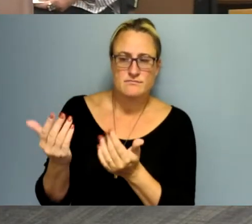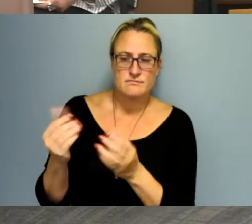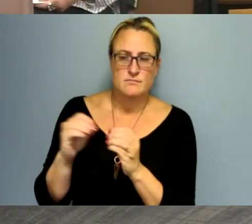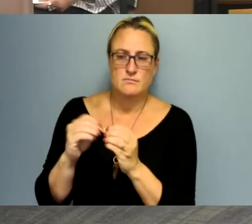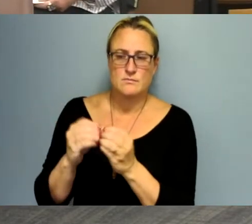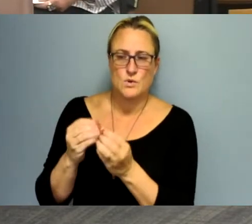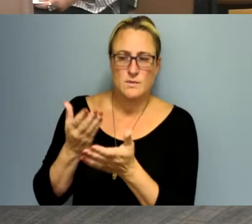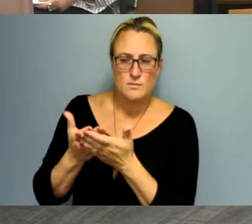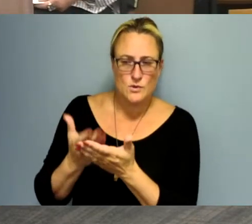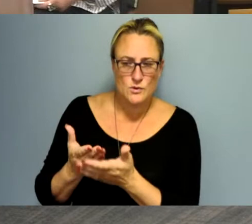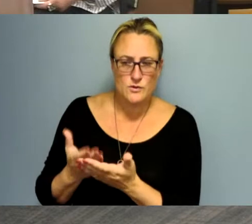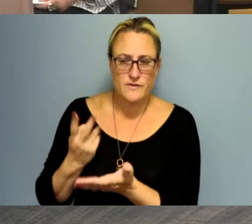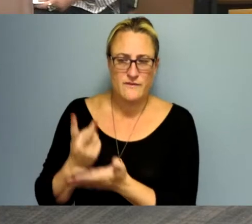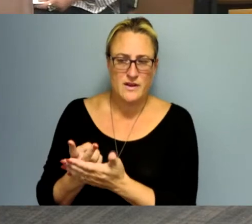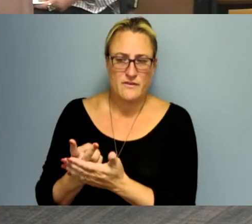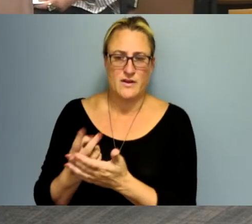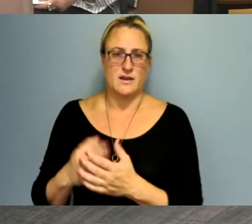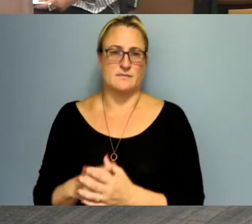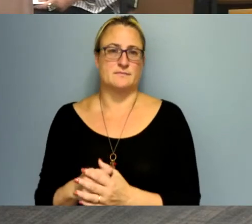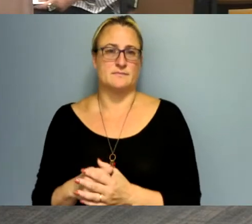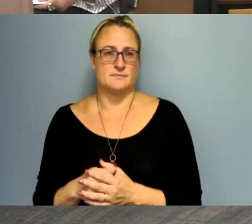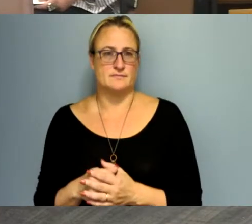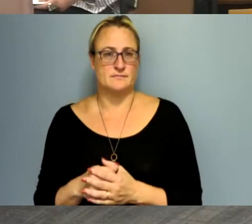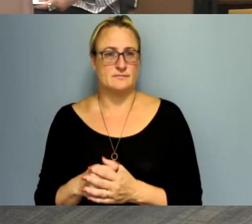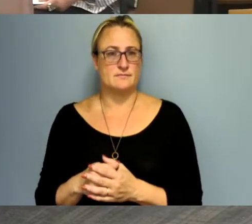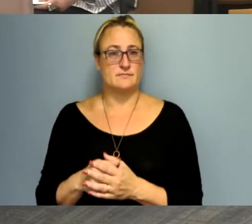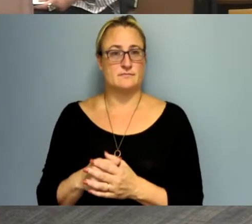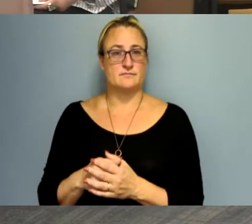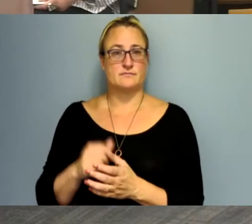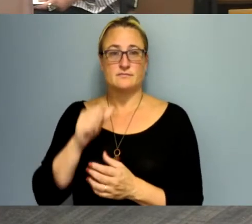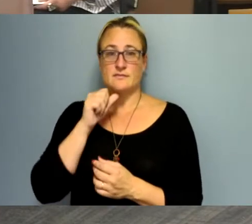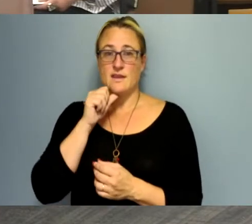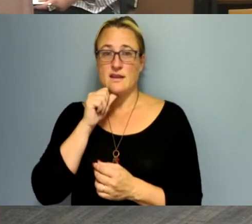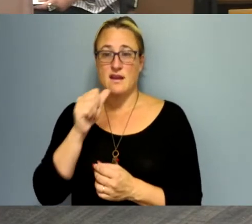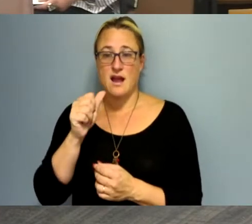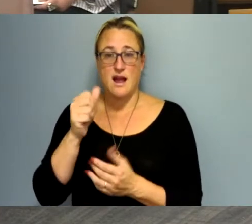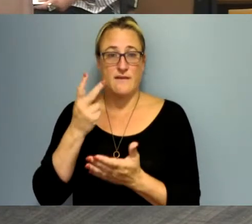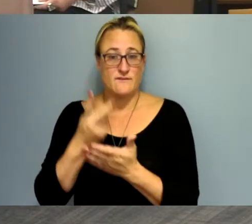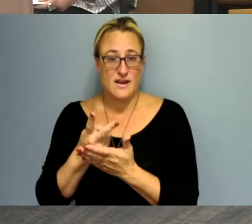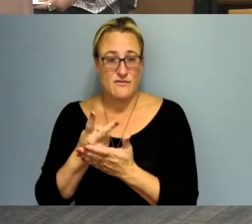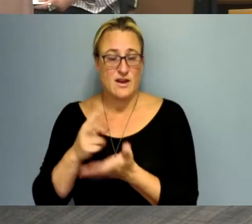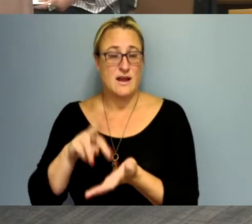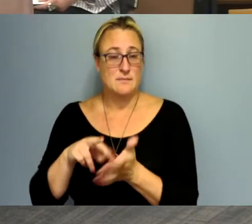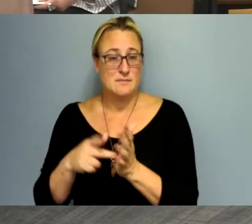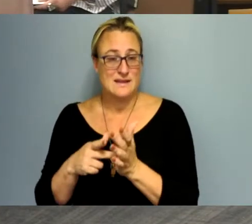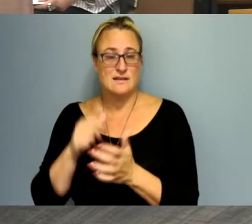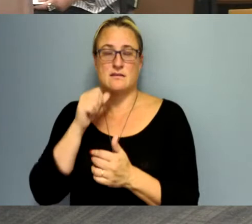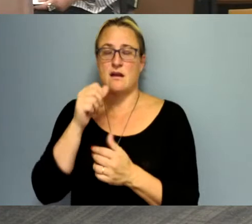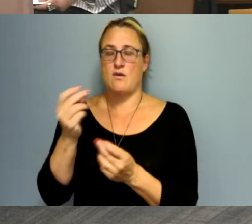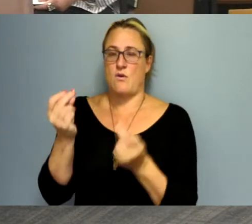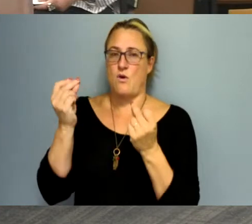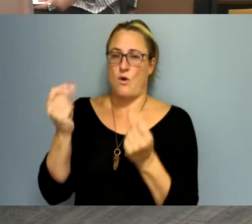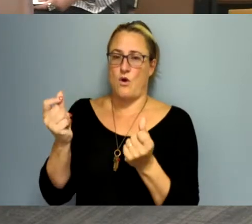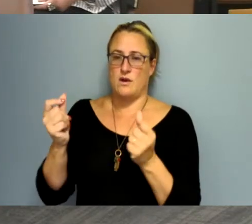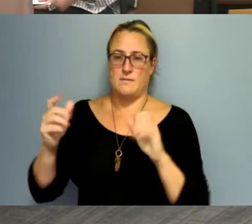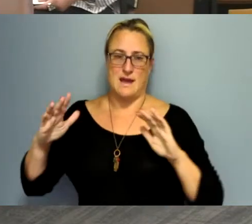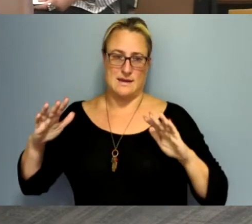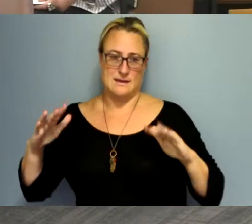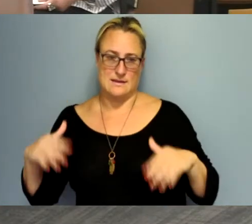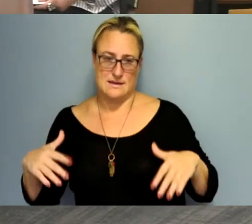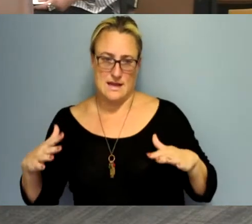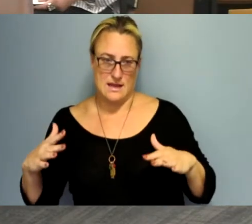verification to make sure that their ID is verified. The not verified just means that it didn't automatically go through that automatic